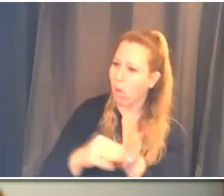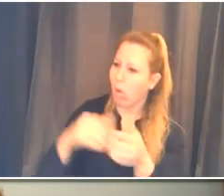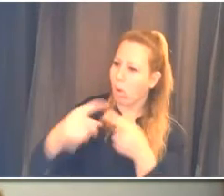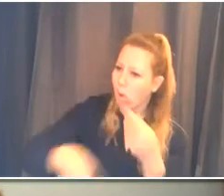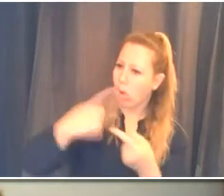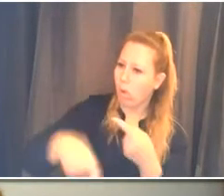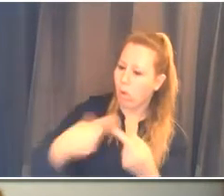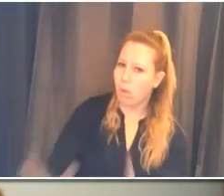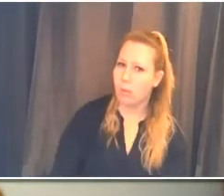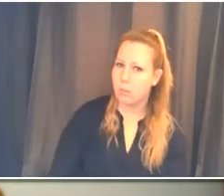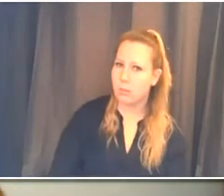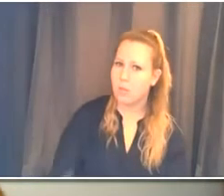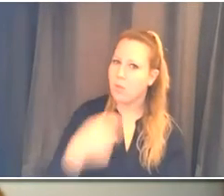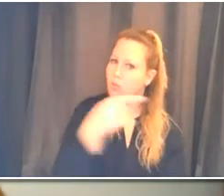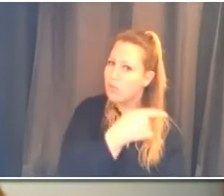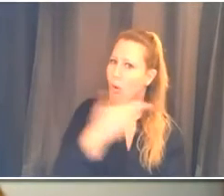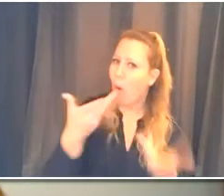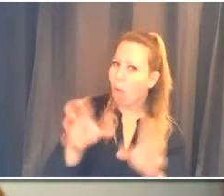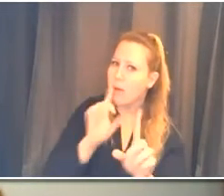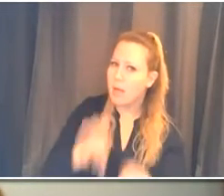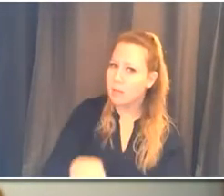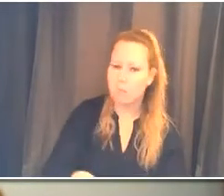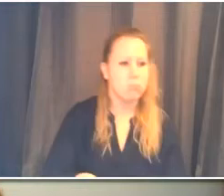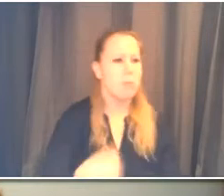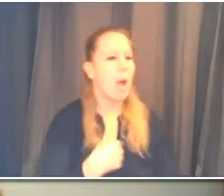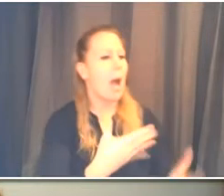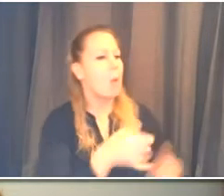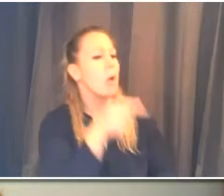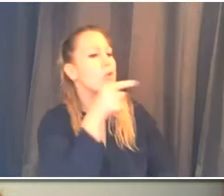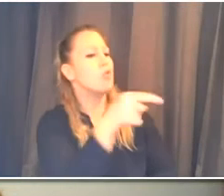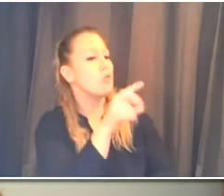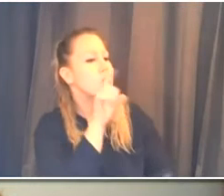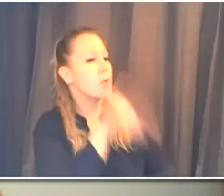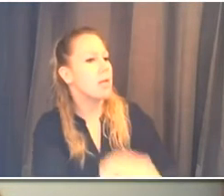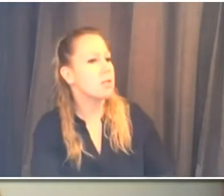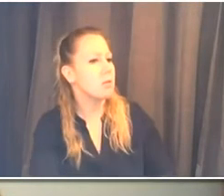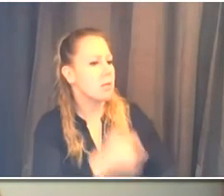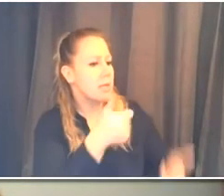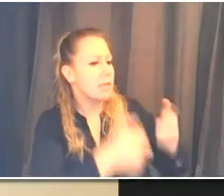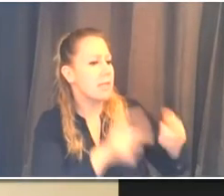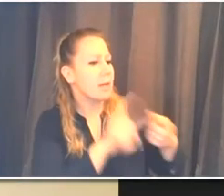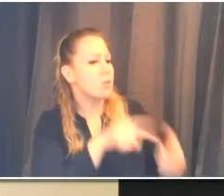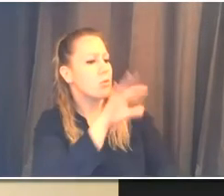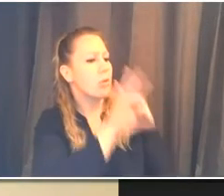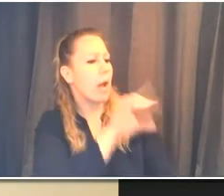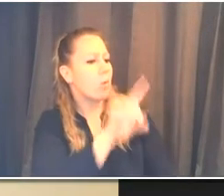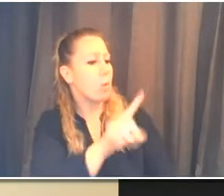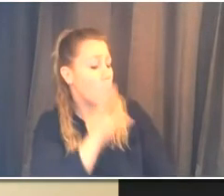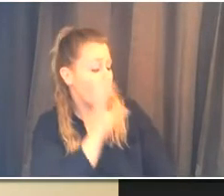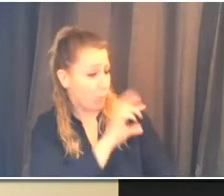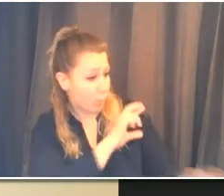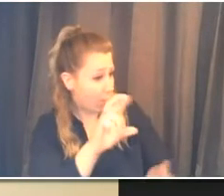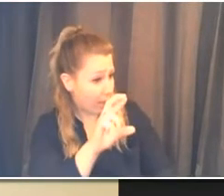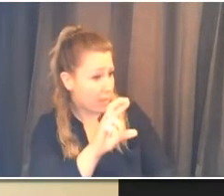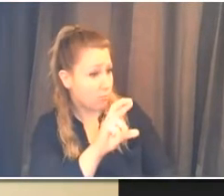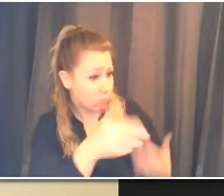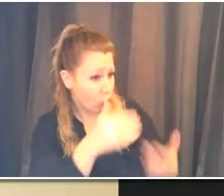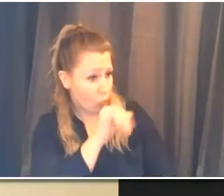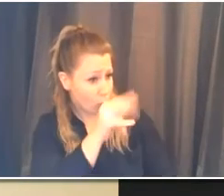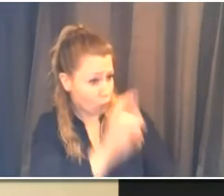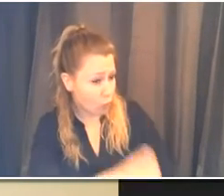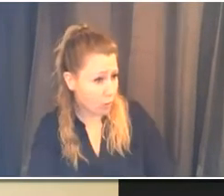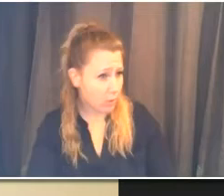last we heard is text the 911 will be up and running in June and I live in the real world there's no